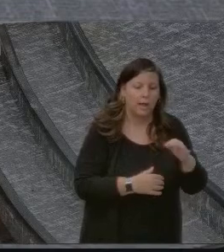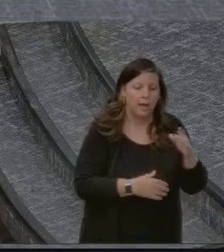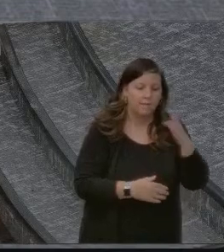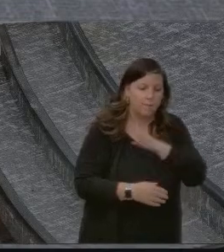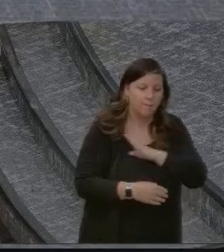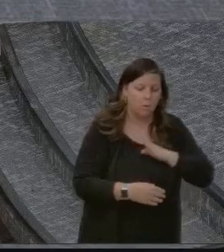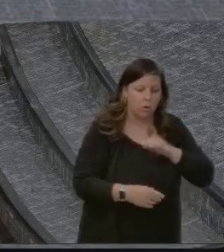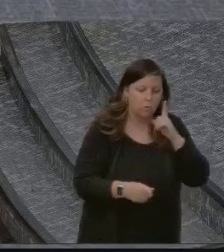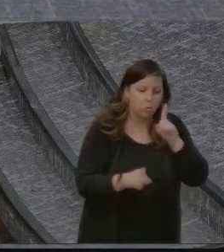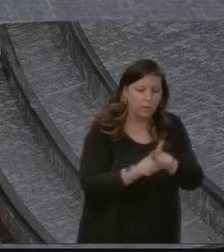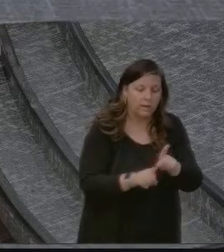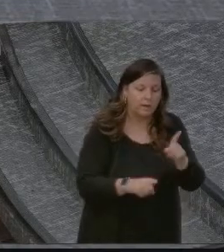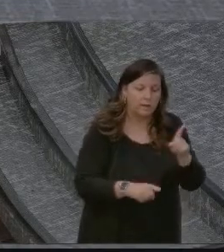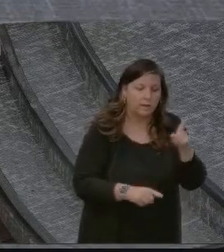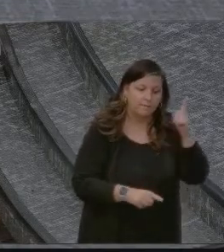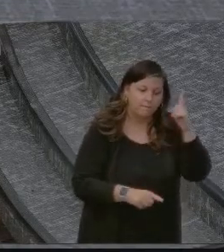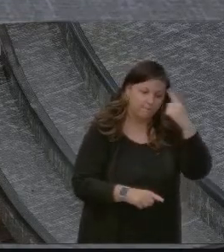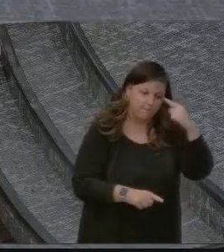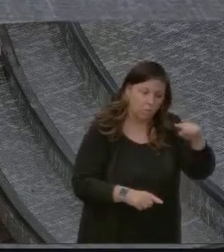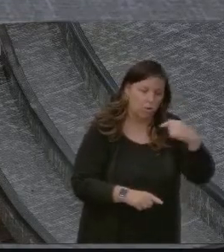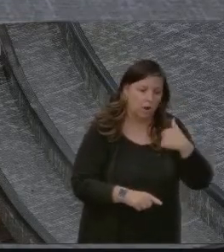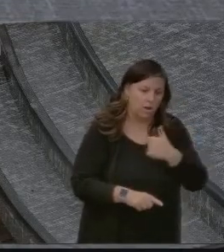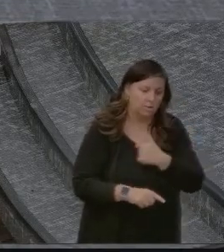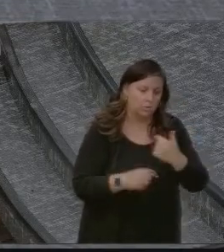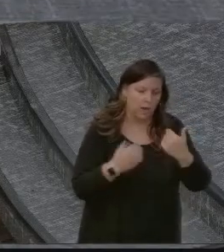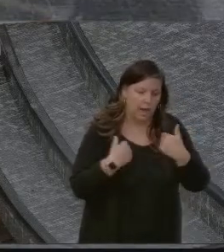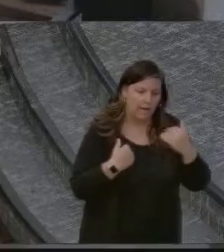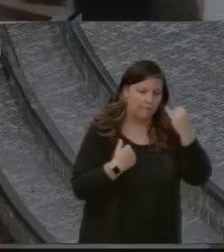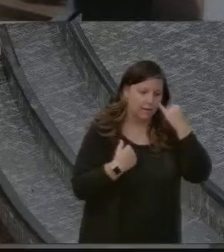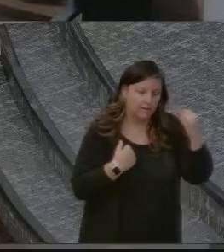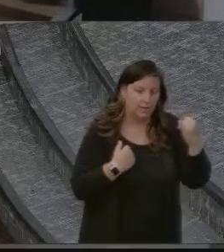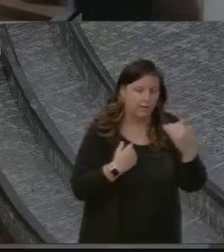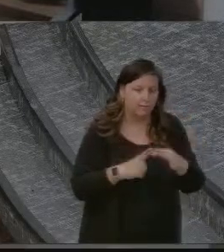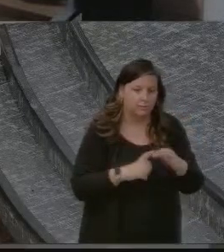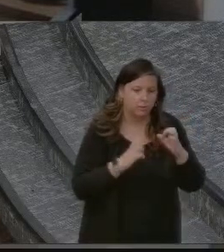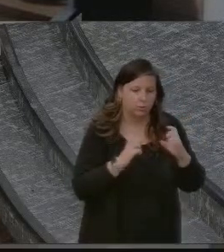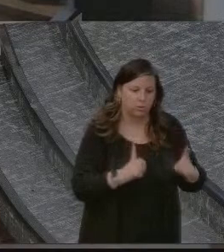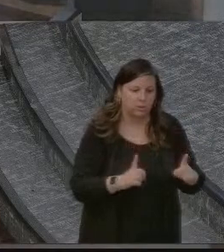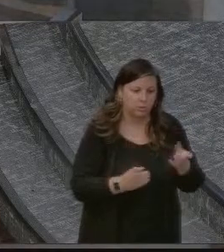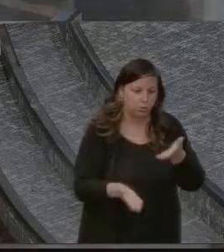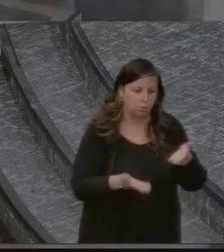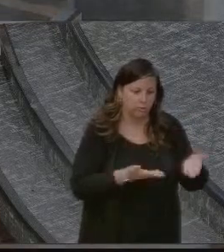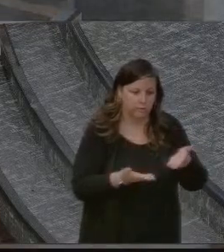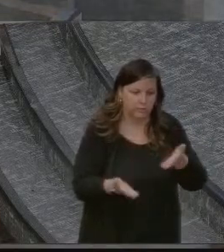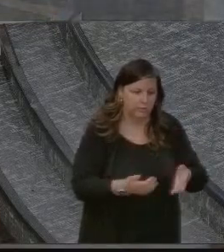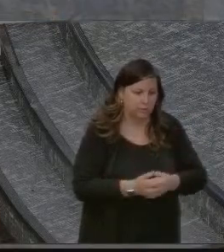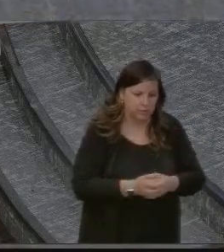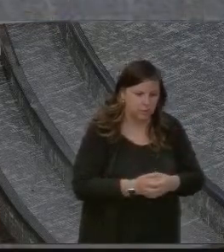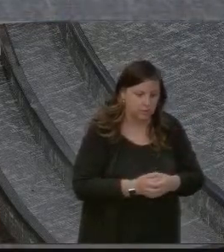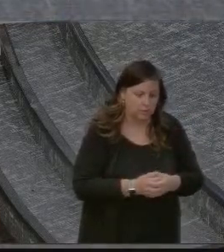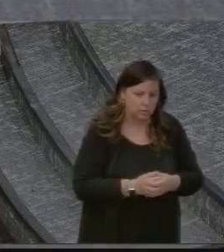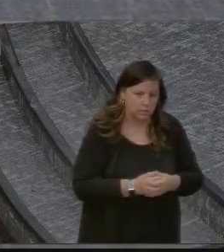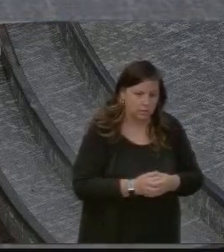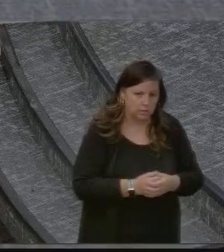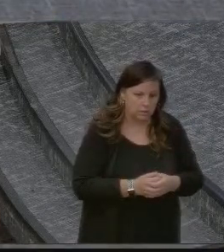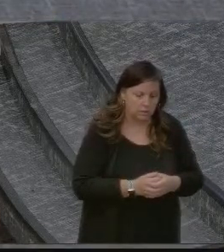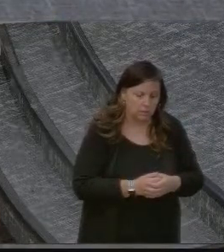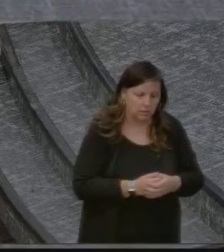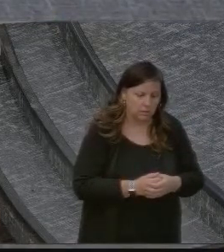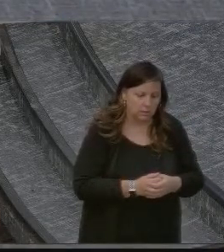us to have an idea of special education services and what, I know that they really have